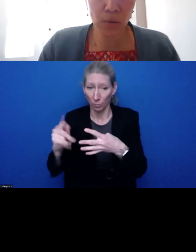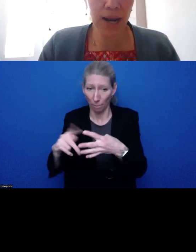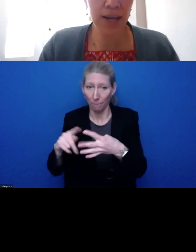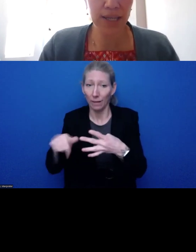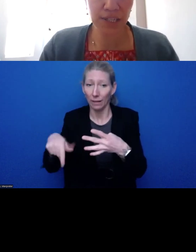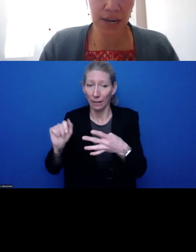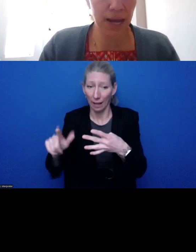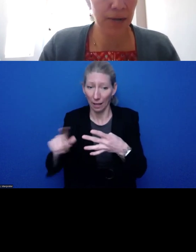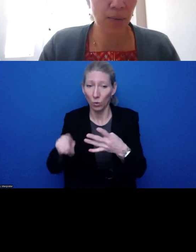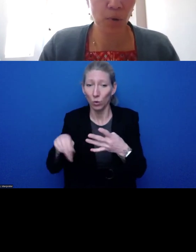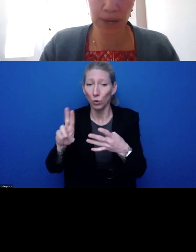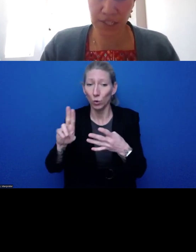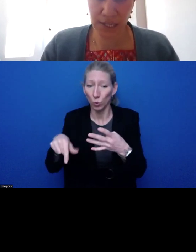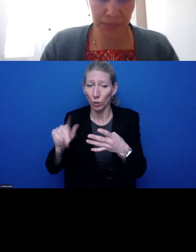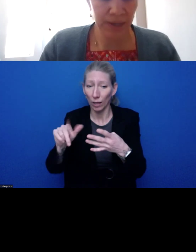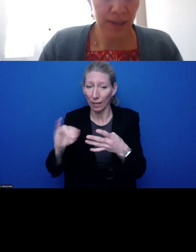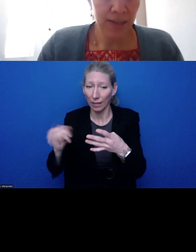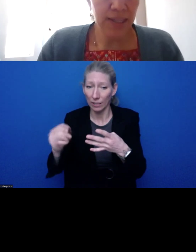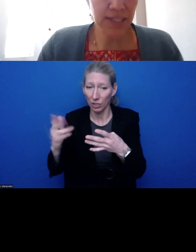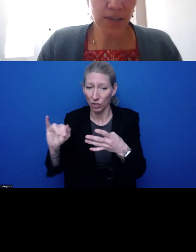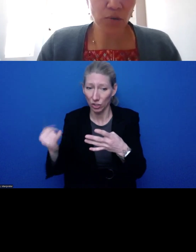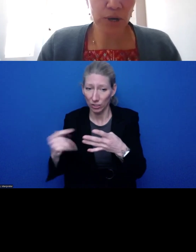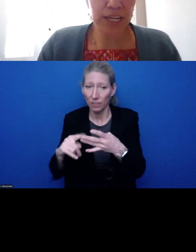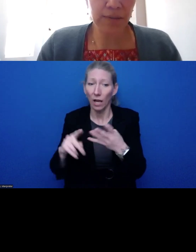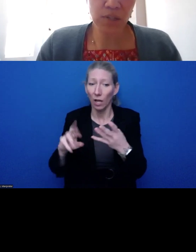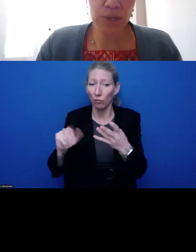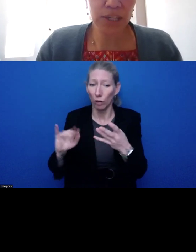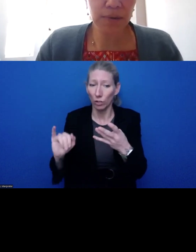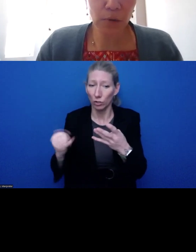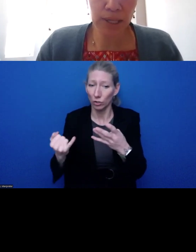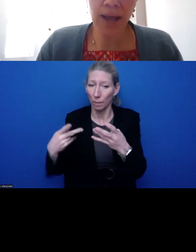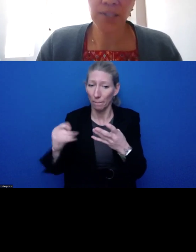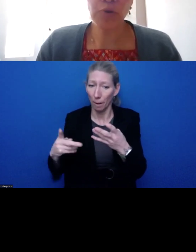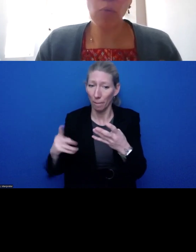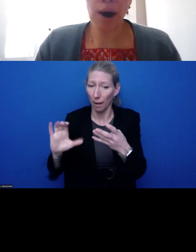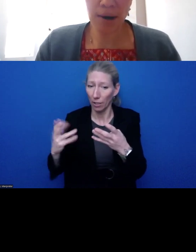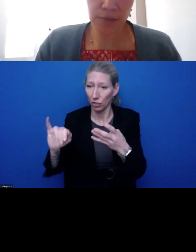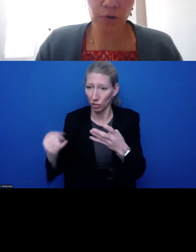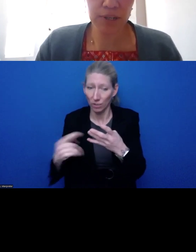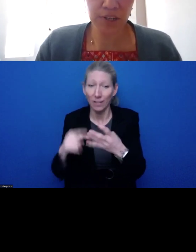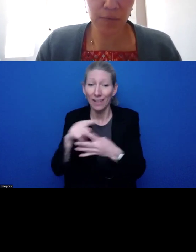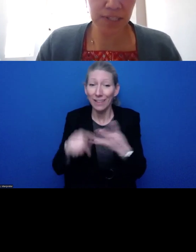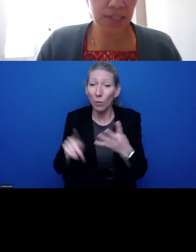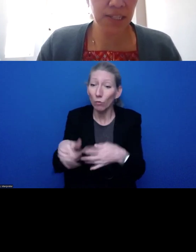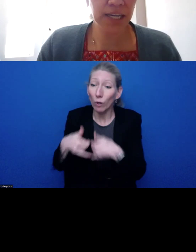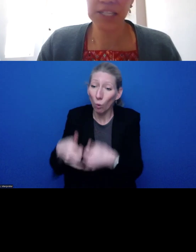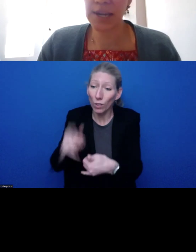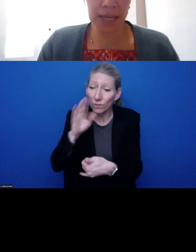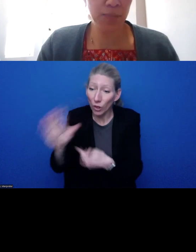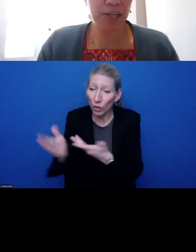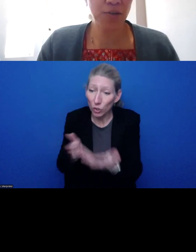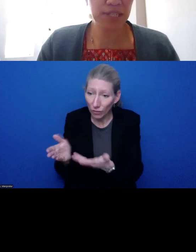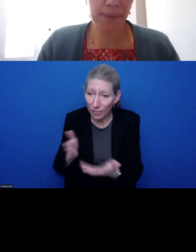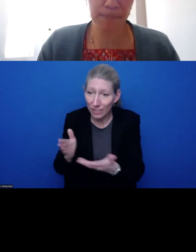Kalel, Ukalel Achig, and Rahpop Achig. These titles were given to individuals as rewards for their services in the